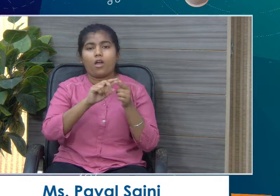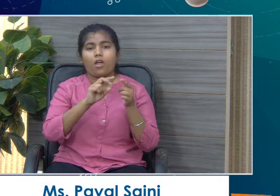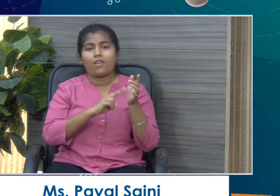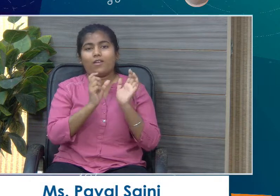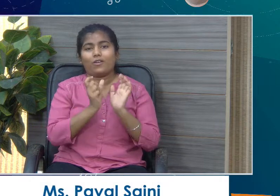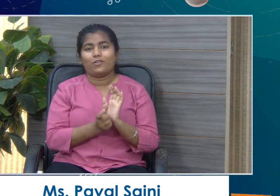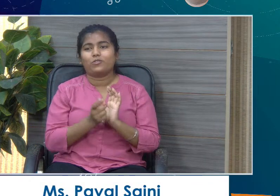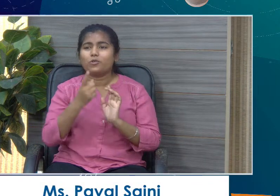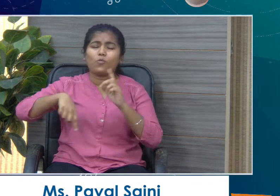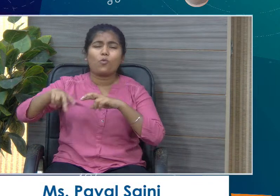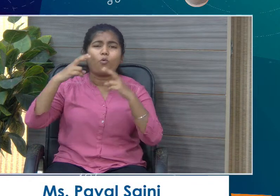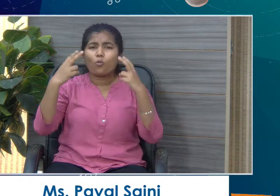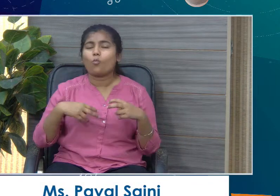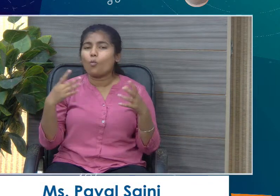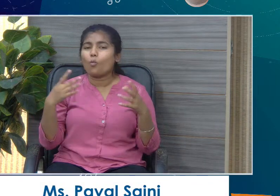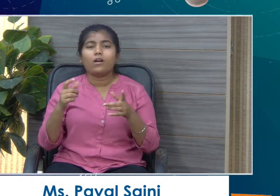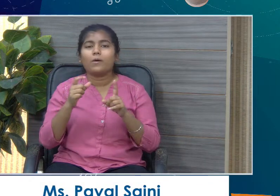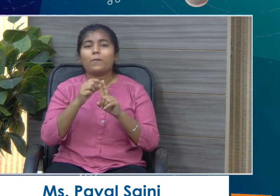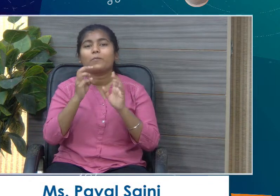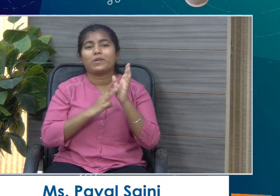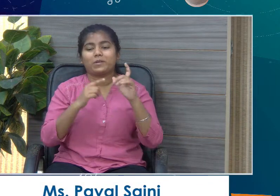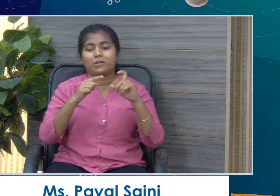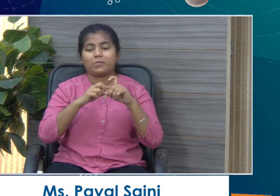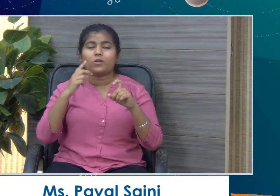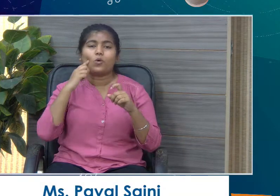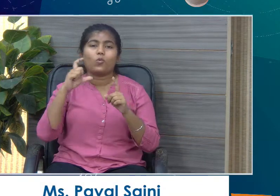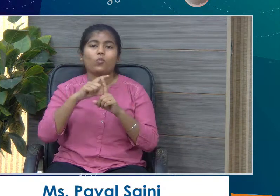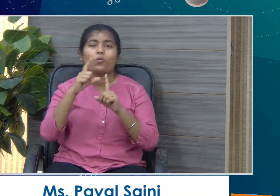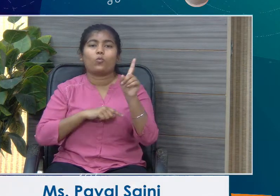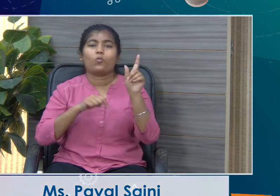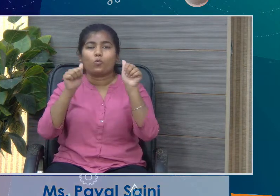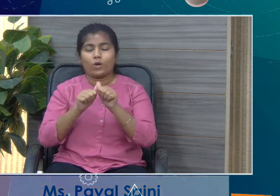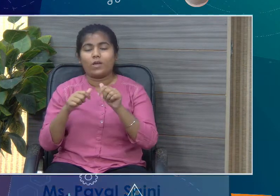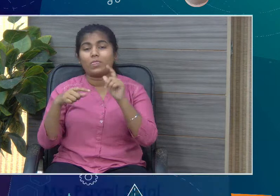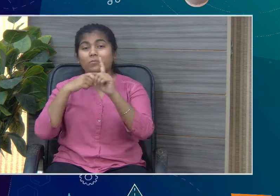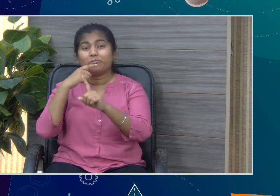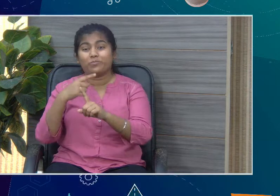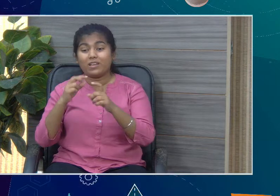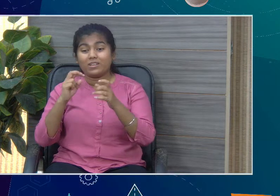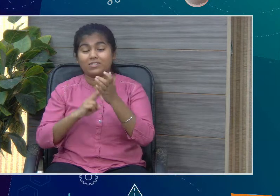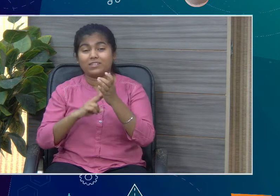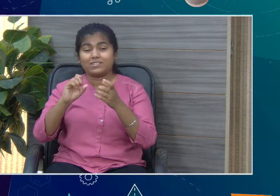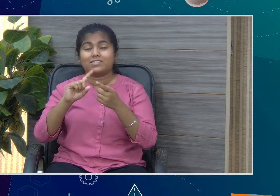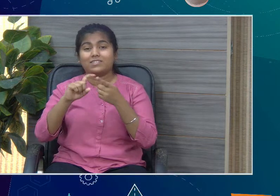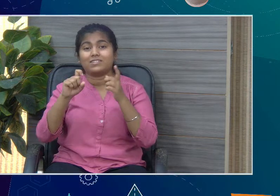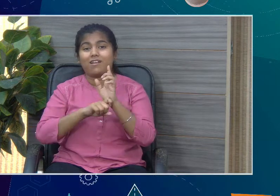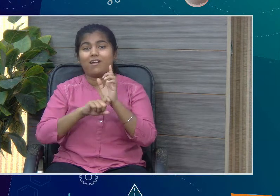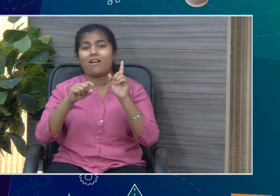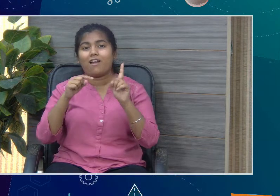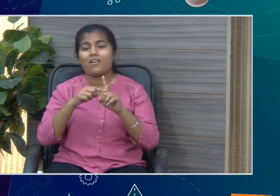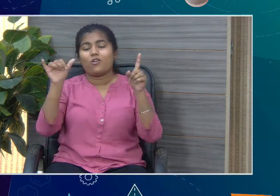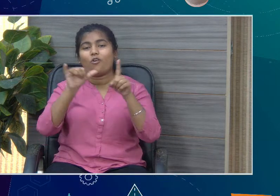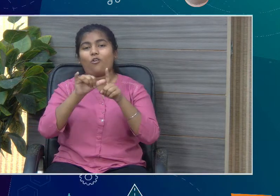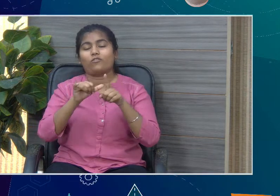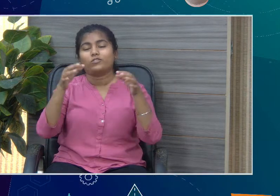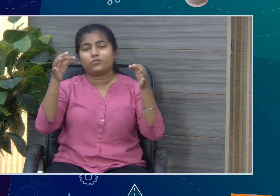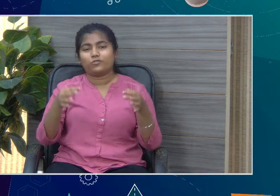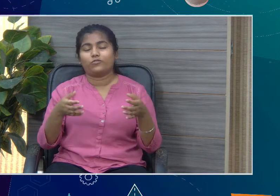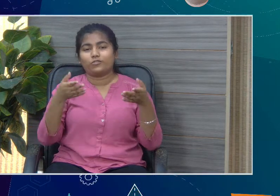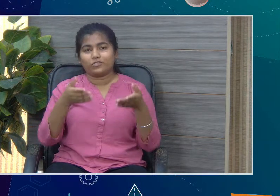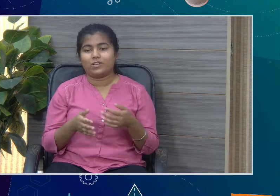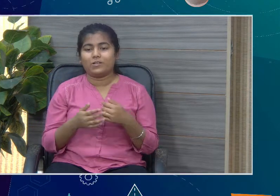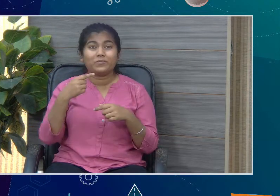live on PMeVIDYA channel number 5 and on our NCERT official YouTube channel. Dear learner, in this special session of teaching